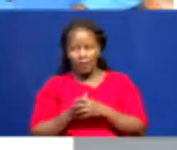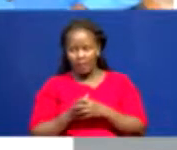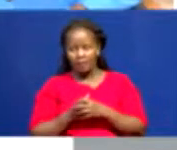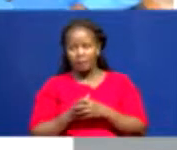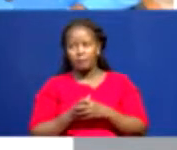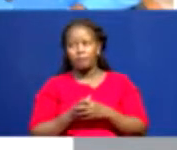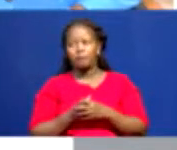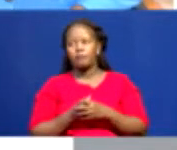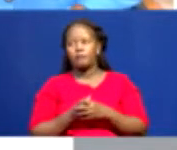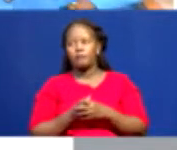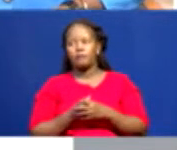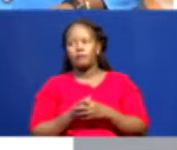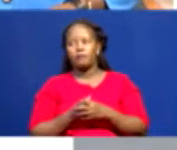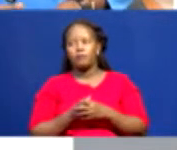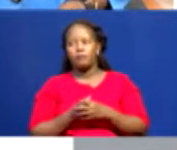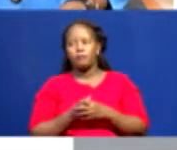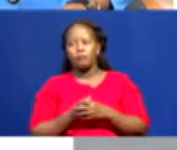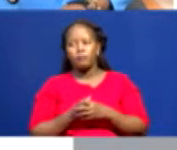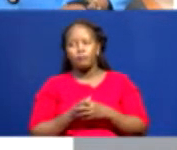about...